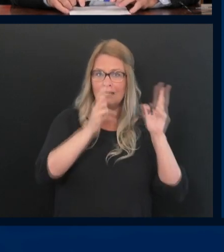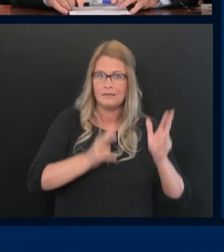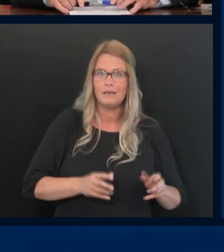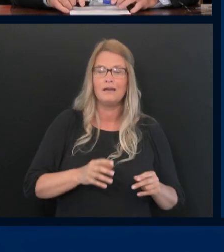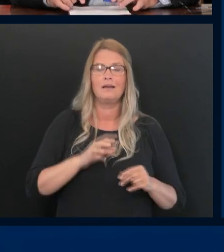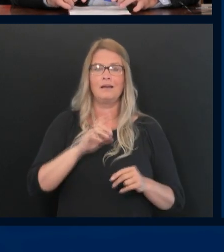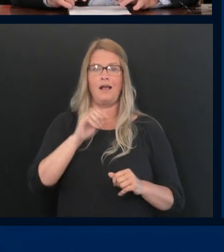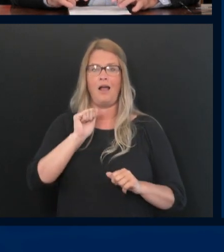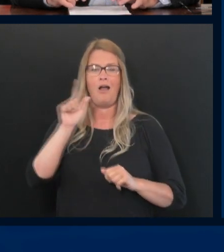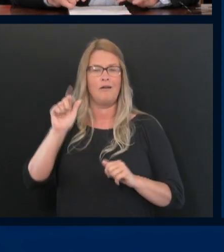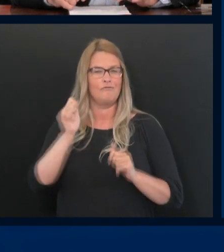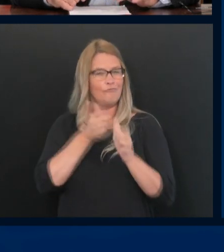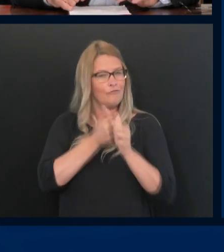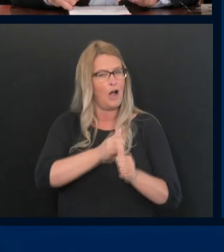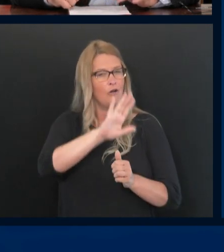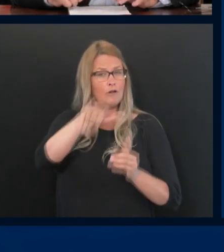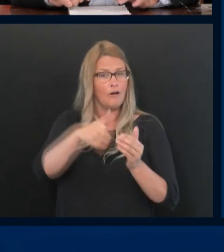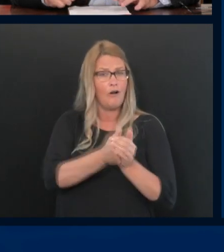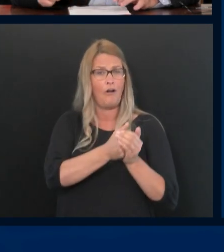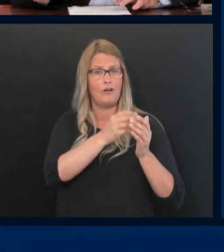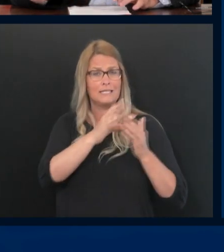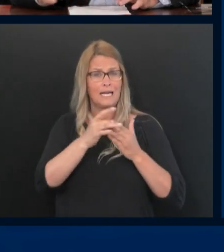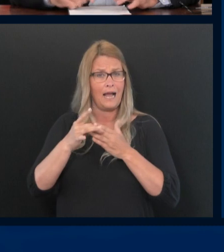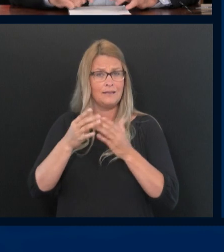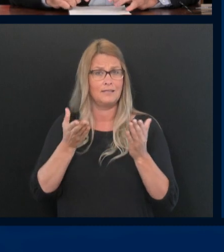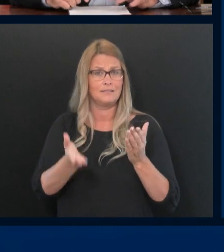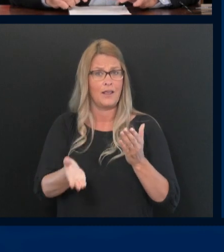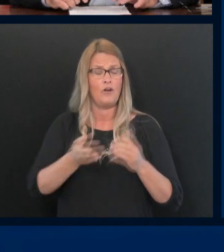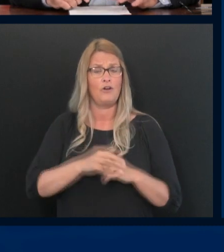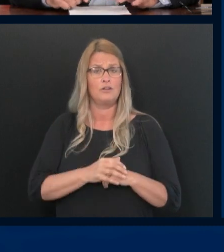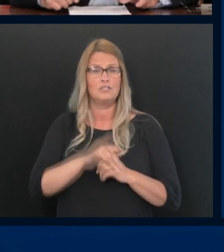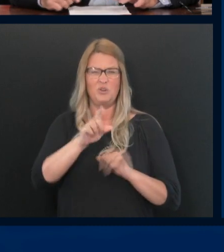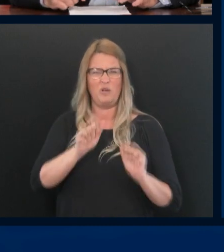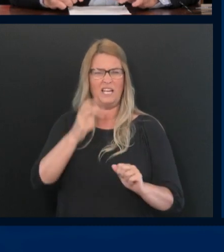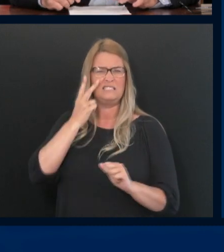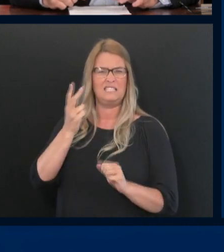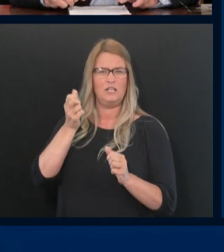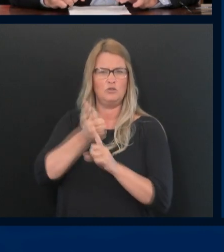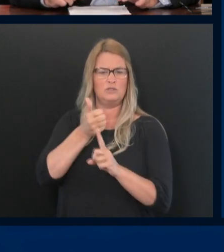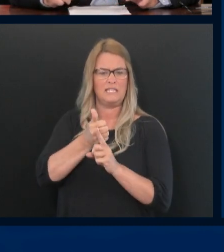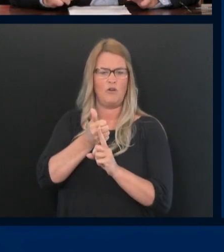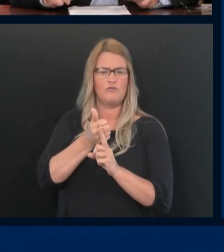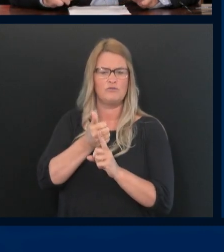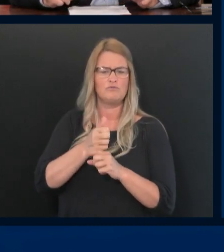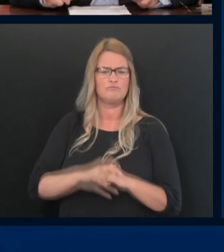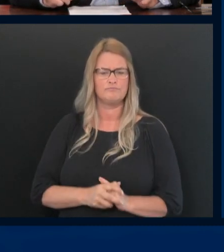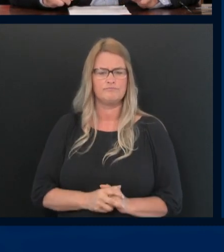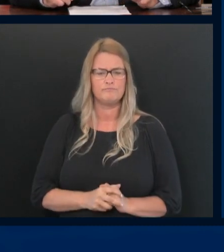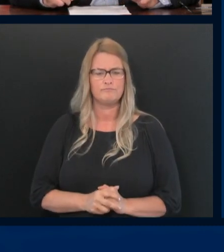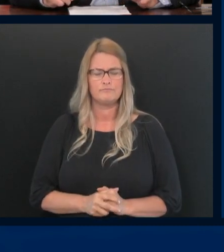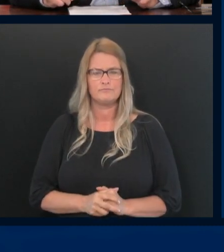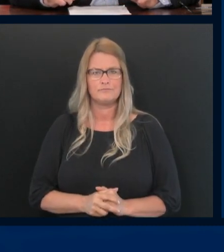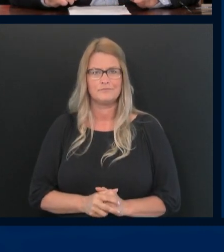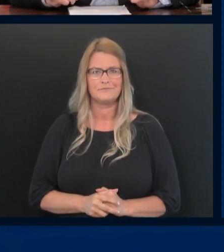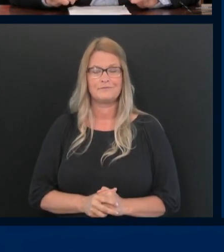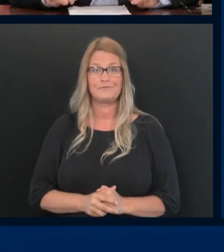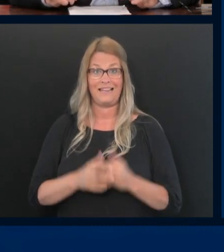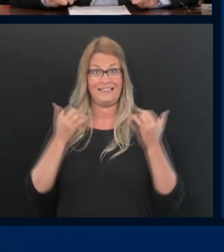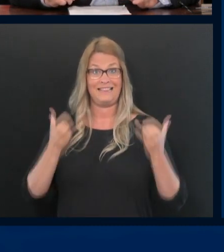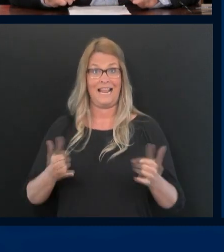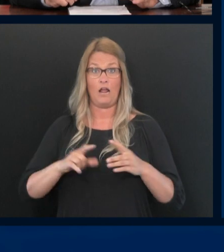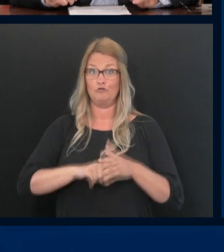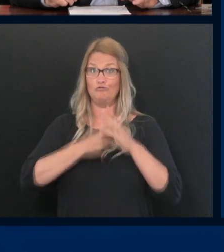observing all the guidelines and everything. And so you can see all that, and all that is up and going as